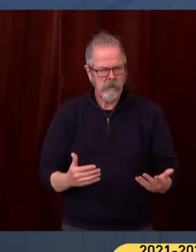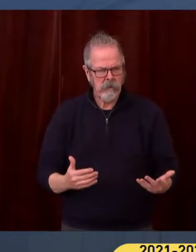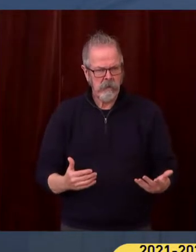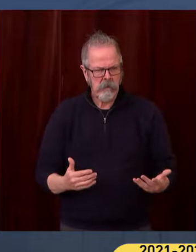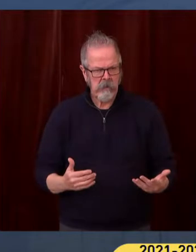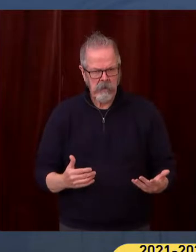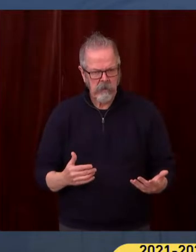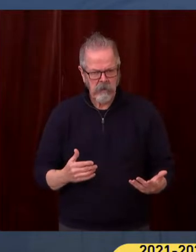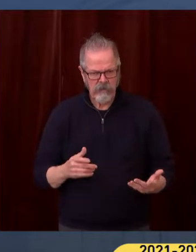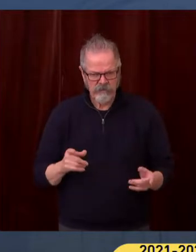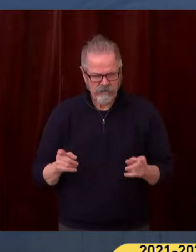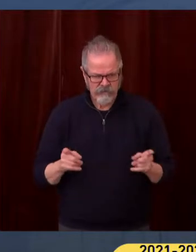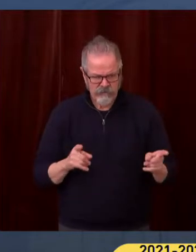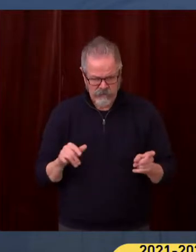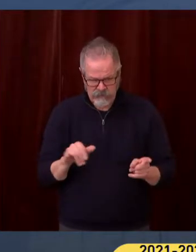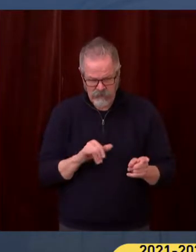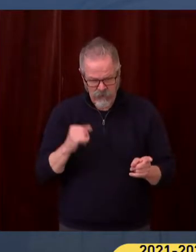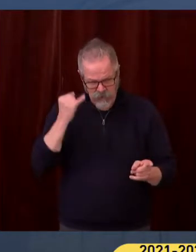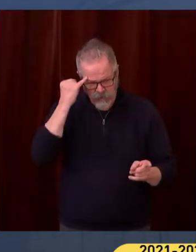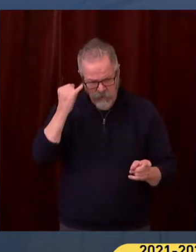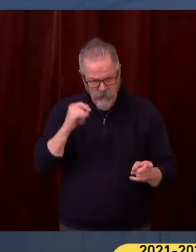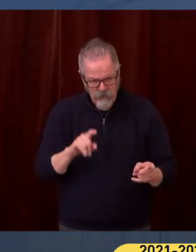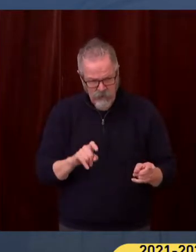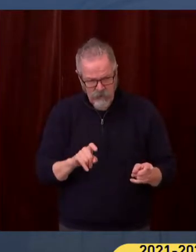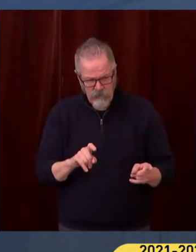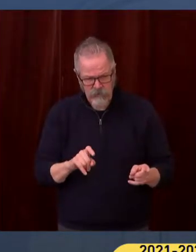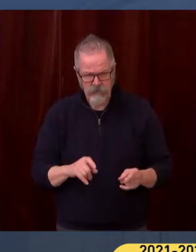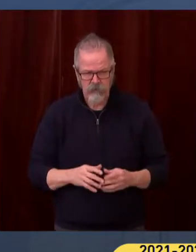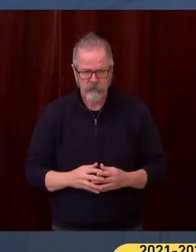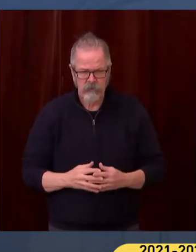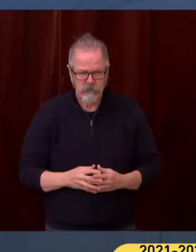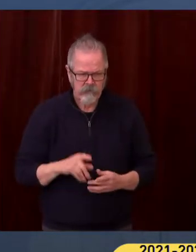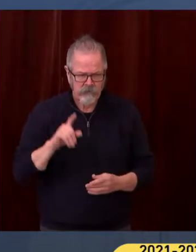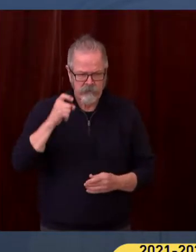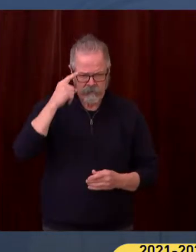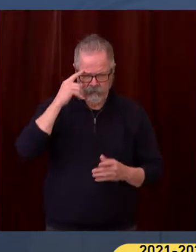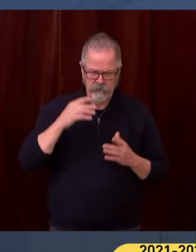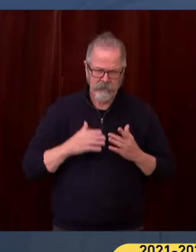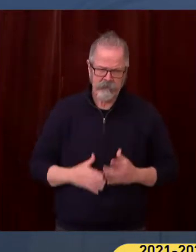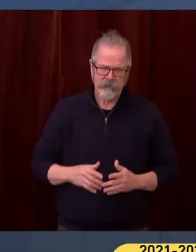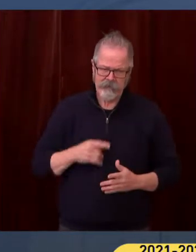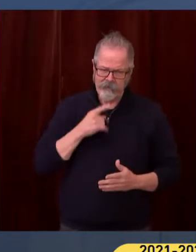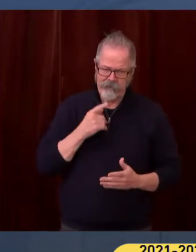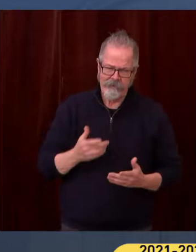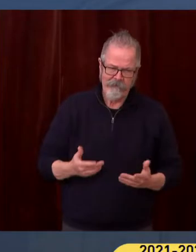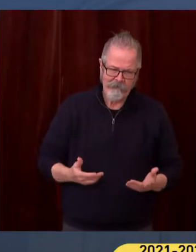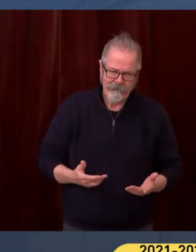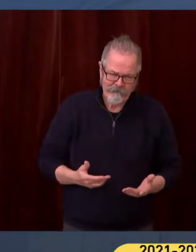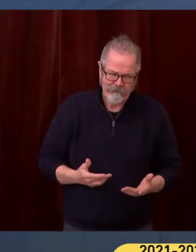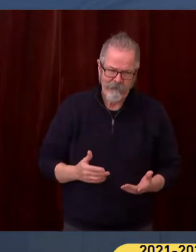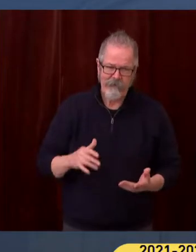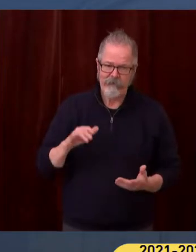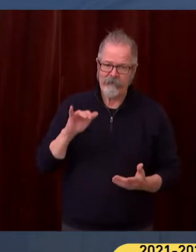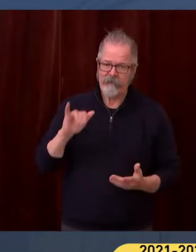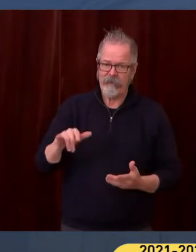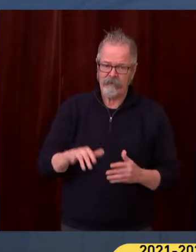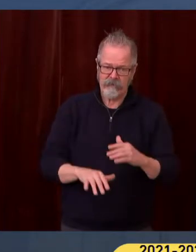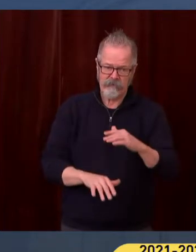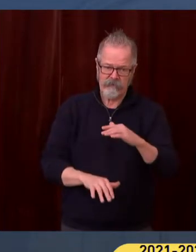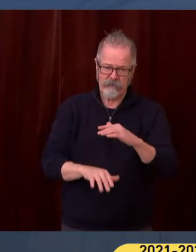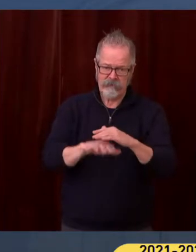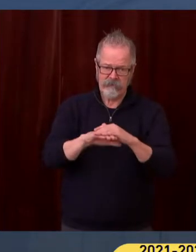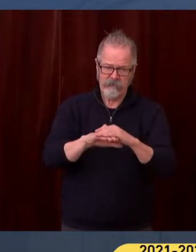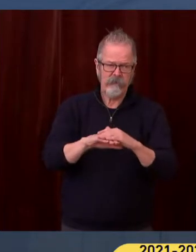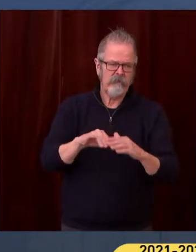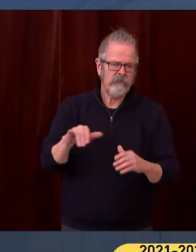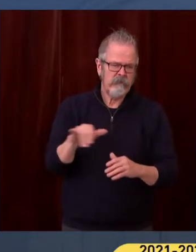that has a cap on carbon and invest those revenues in a number of things are similar to things I've proposed in the past. I